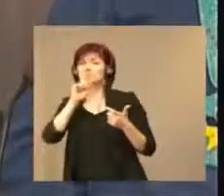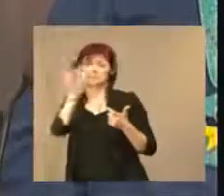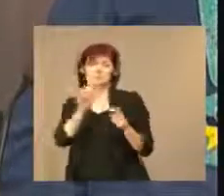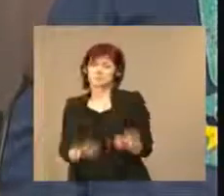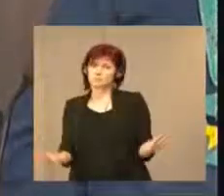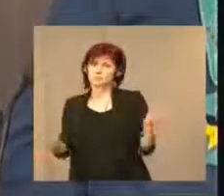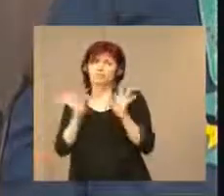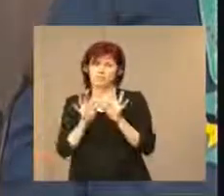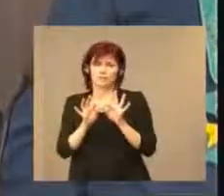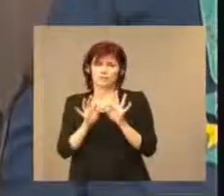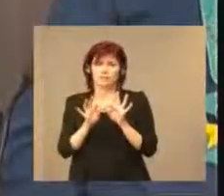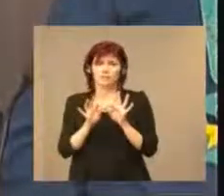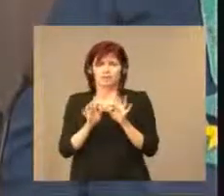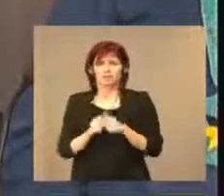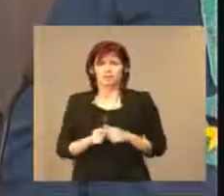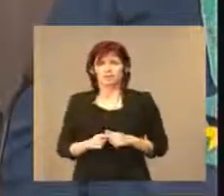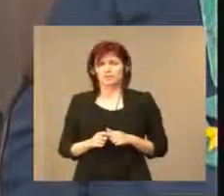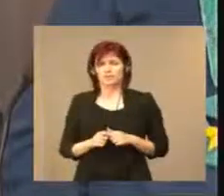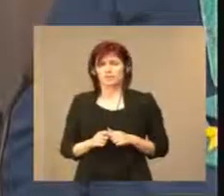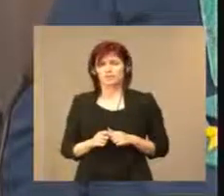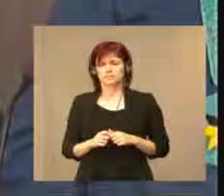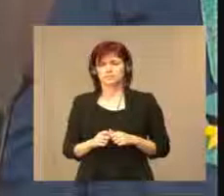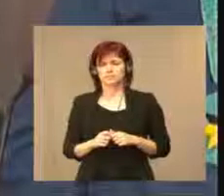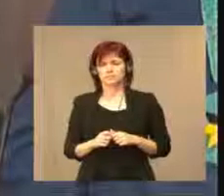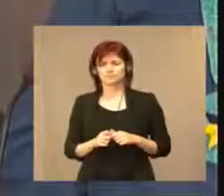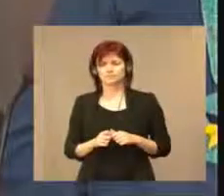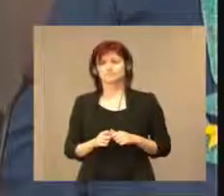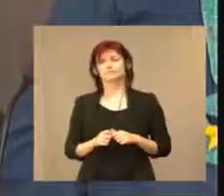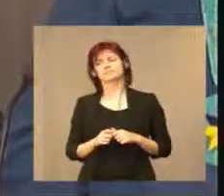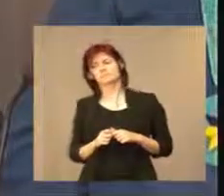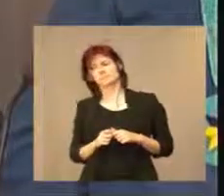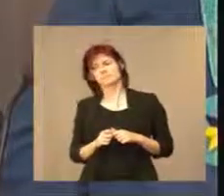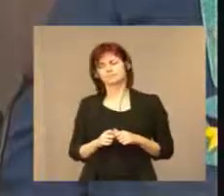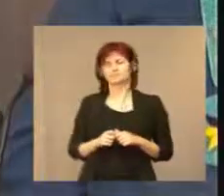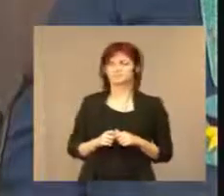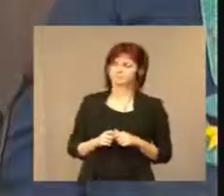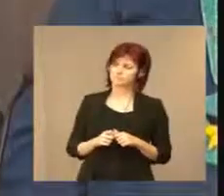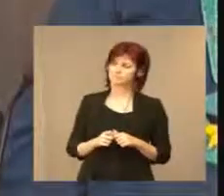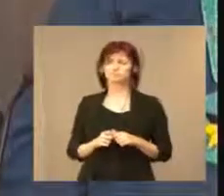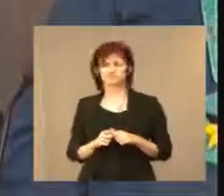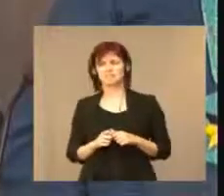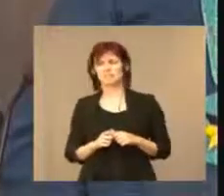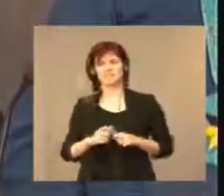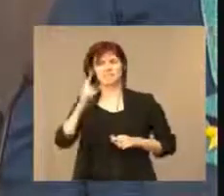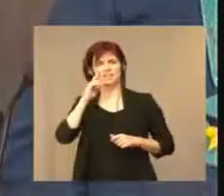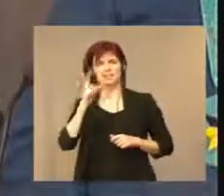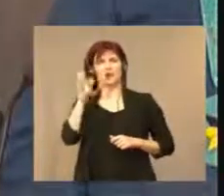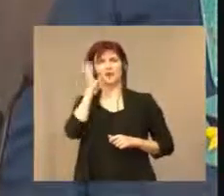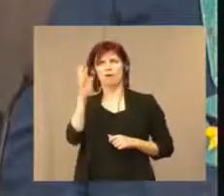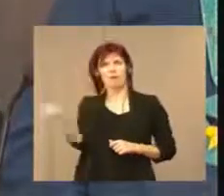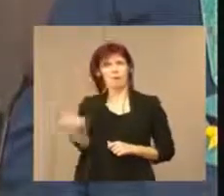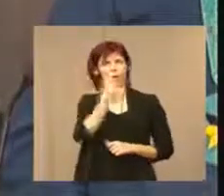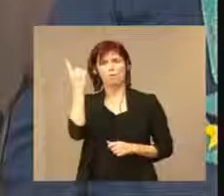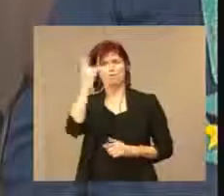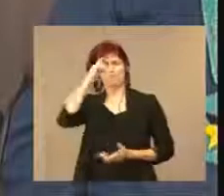I believe, and I probably will hold this belief, you know, as long as I'm alive, is that I think that the